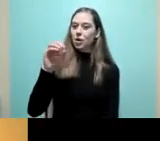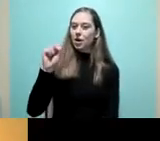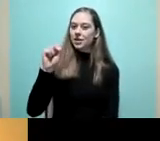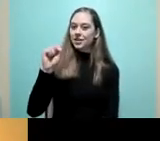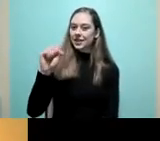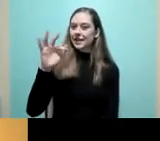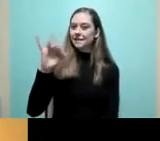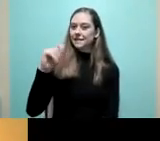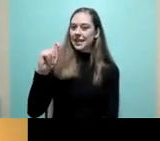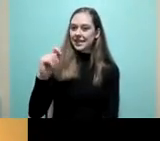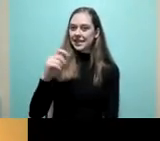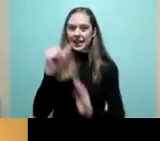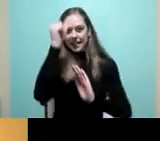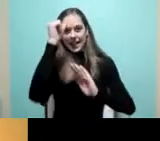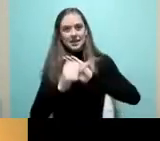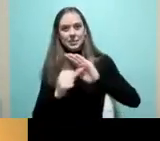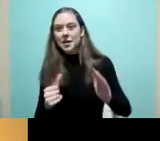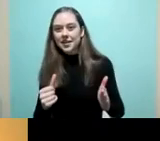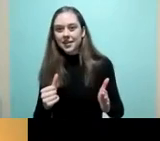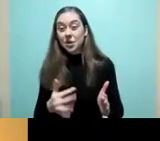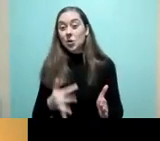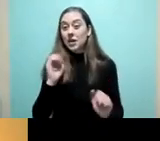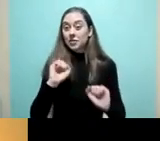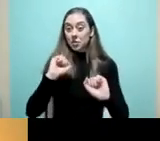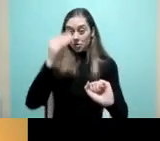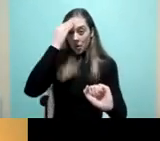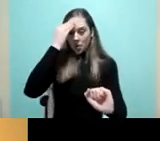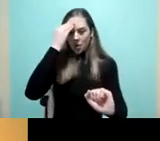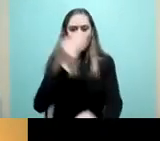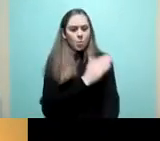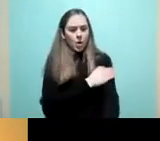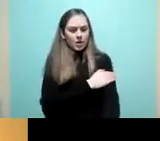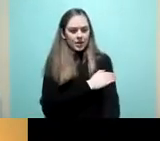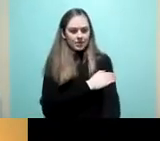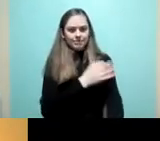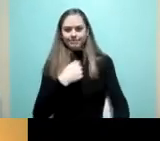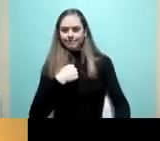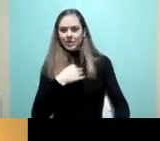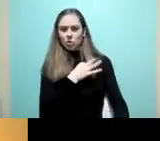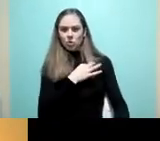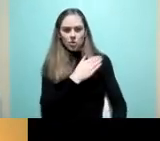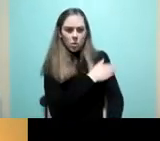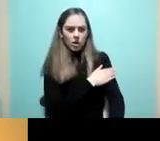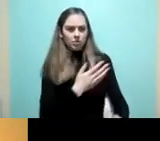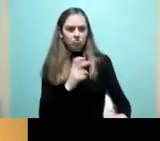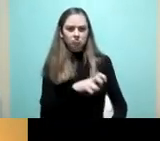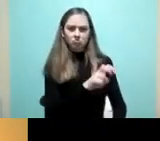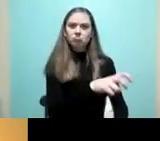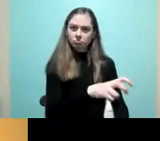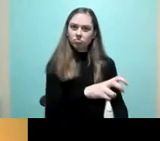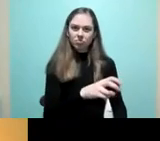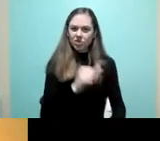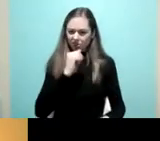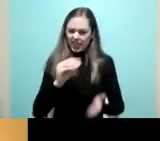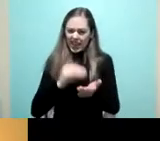that. If your strength is walking, then you keep walking. You don't have to run. All that matters is that